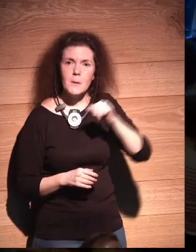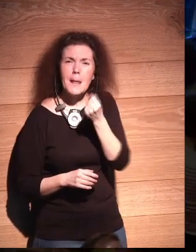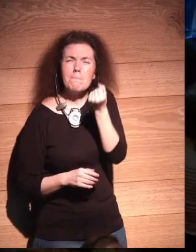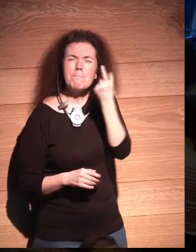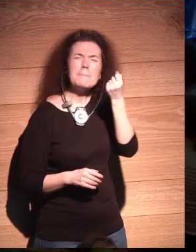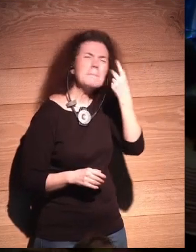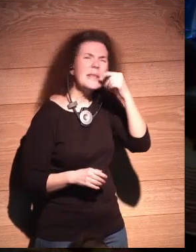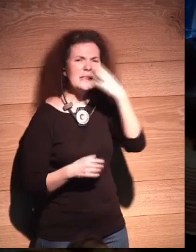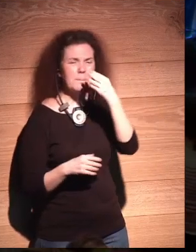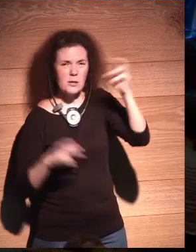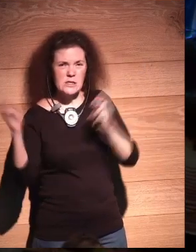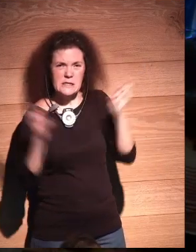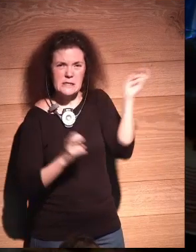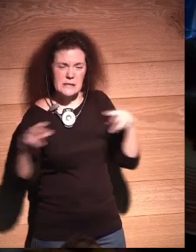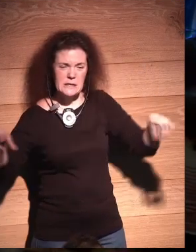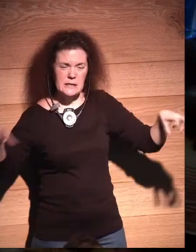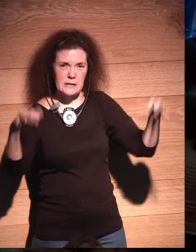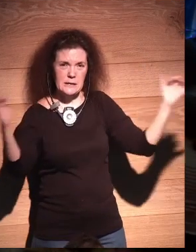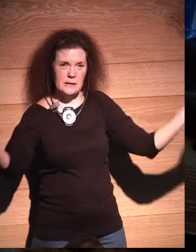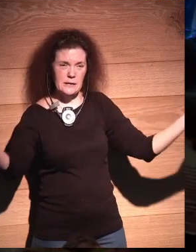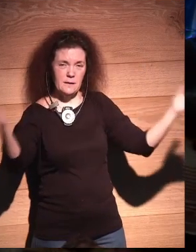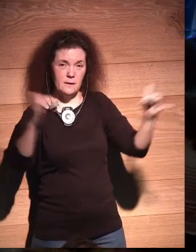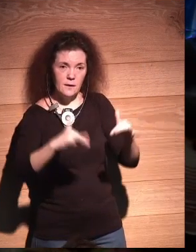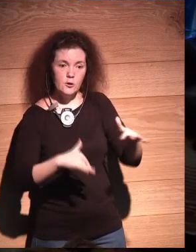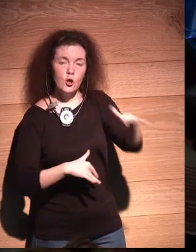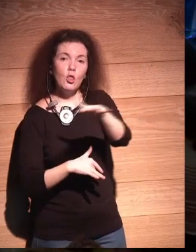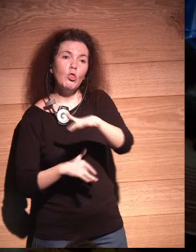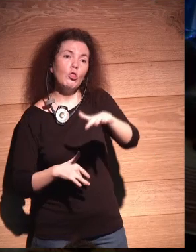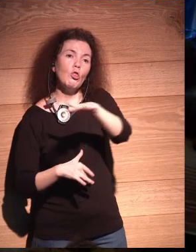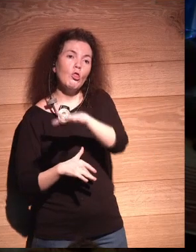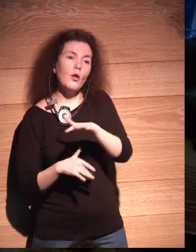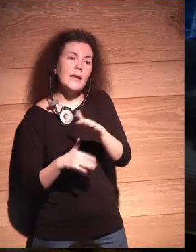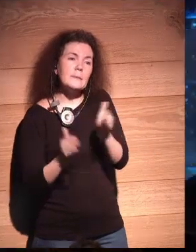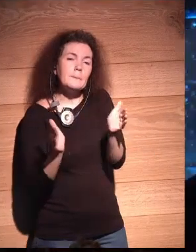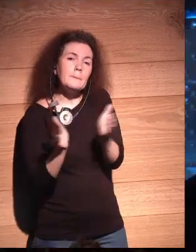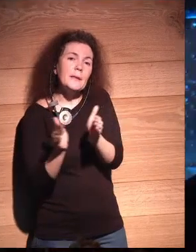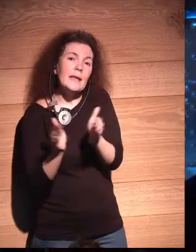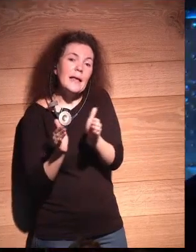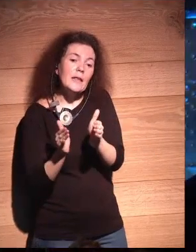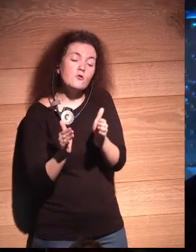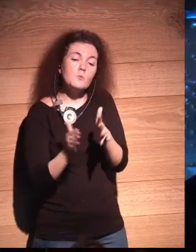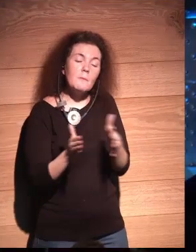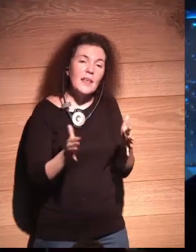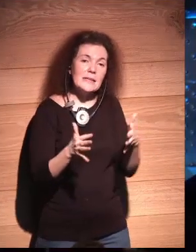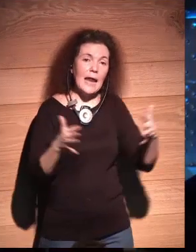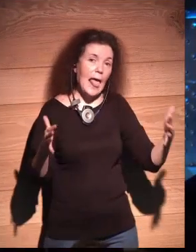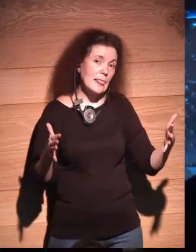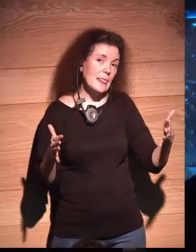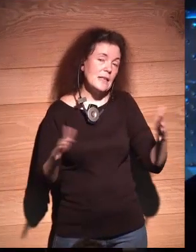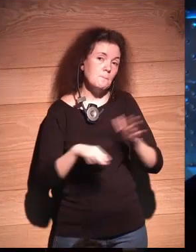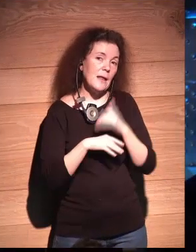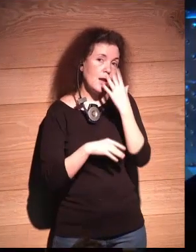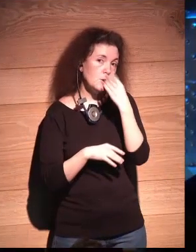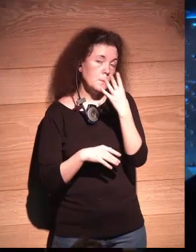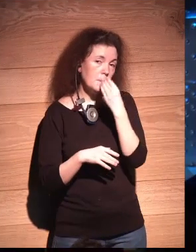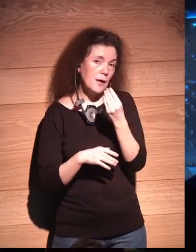we had roped up these little areas, small, medium, and large, for people, for dogs, and with vets